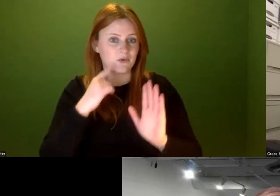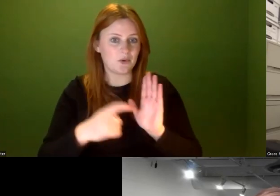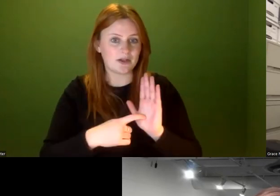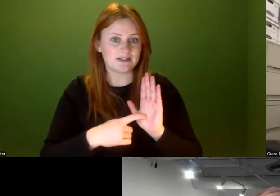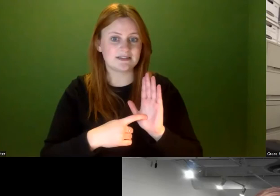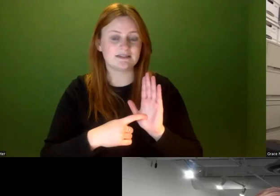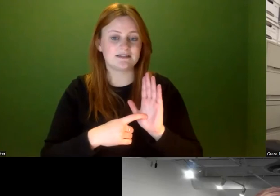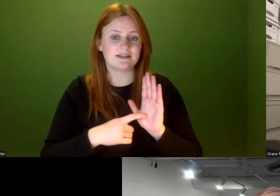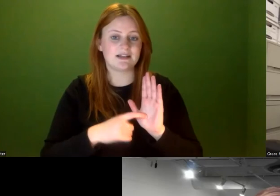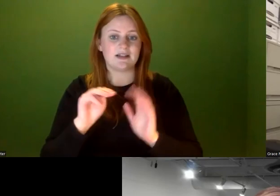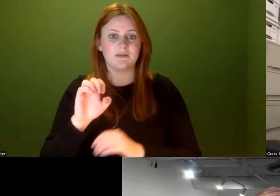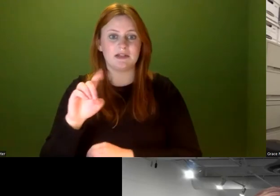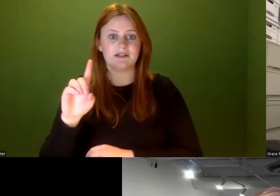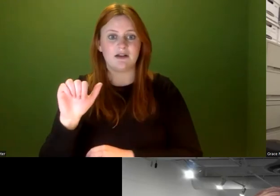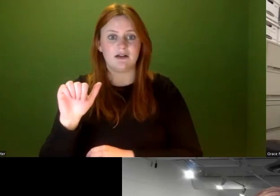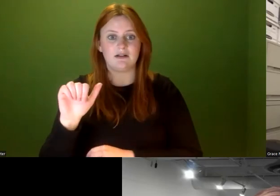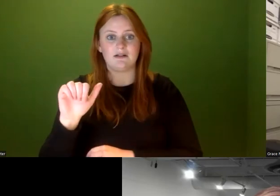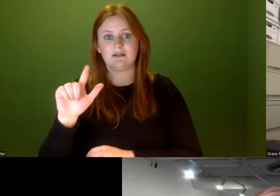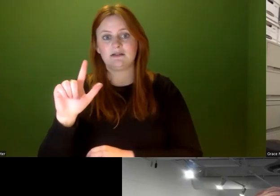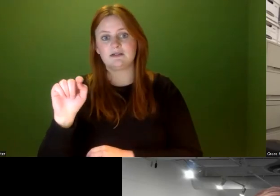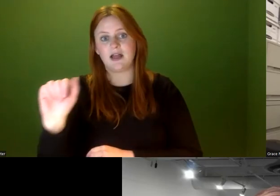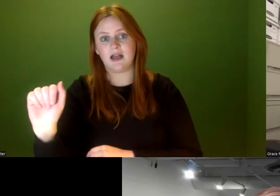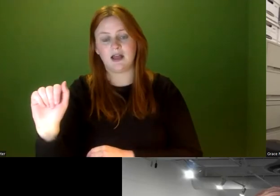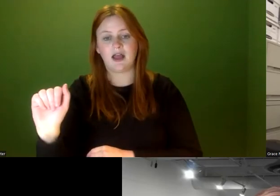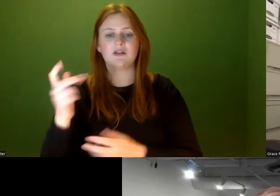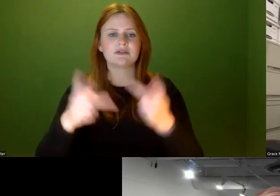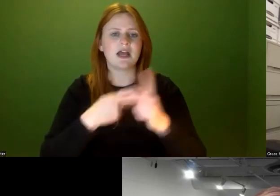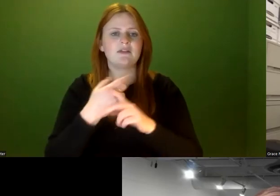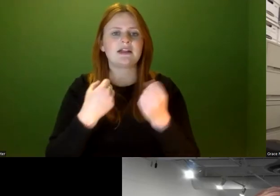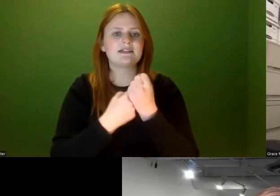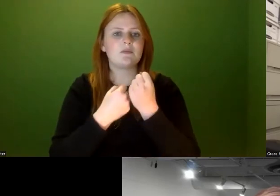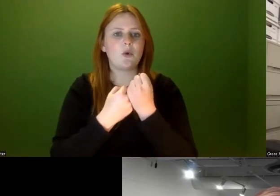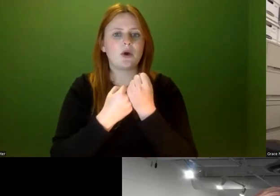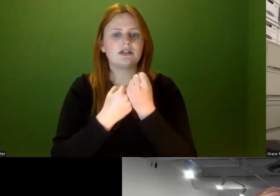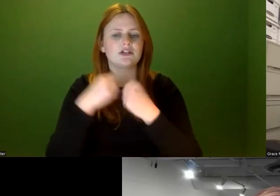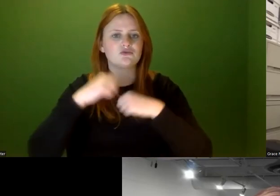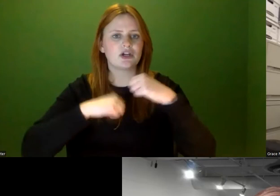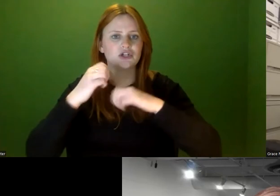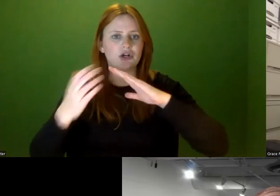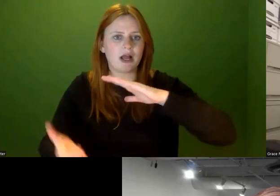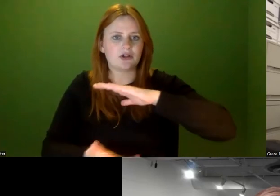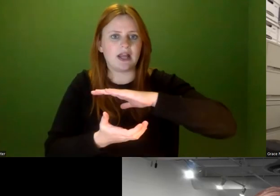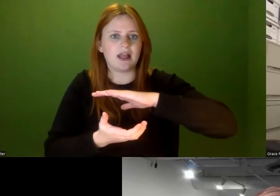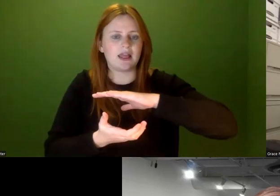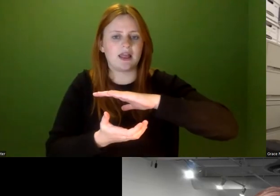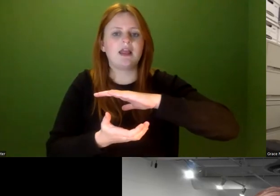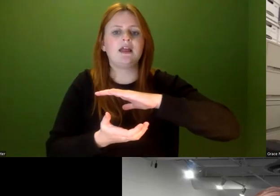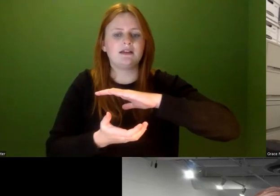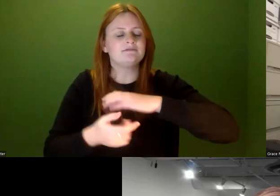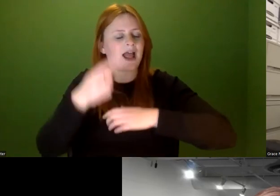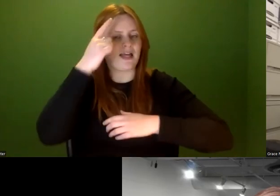Madalta, there was this kind of support structure underneath that totally made me think of